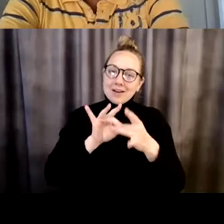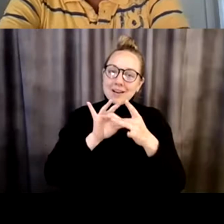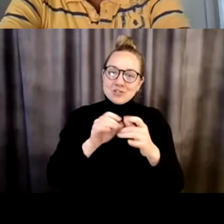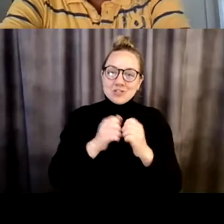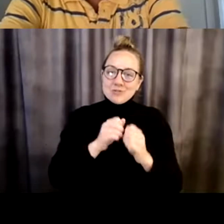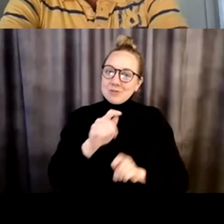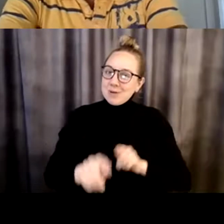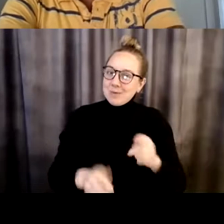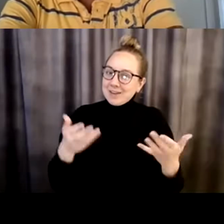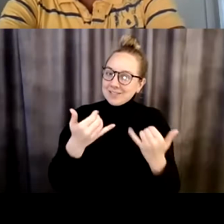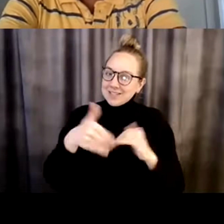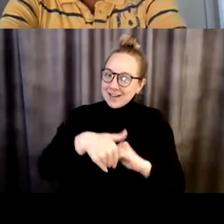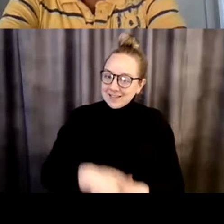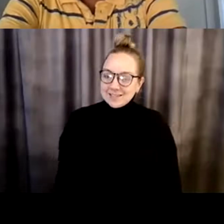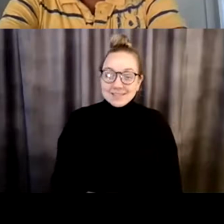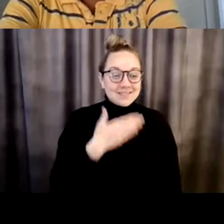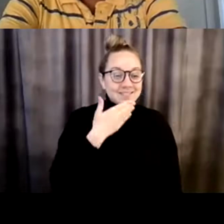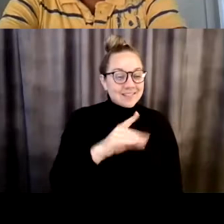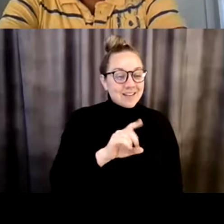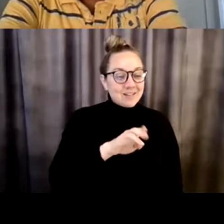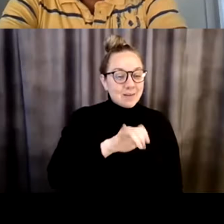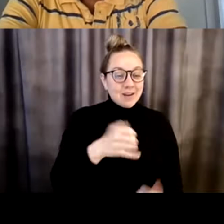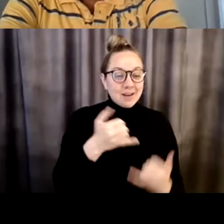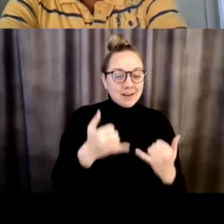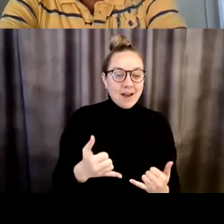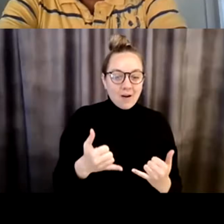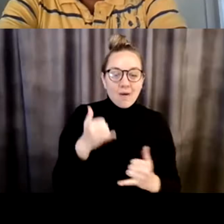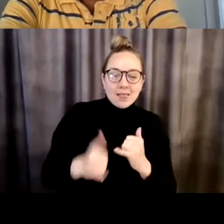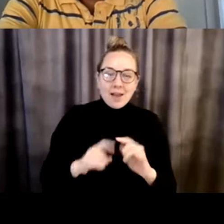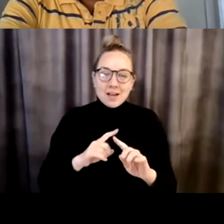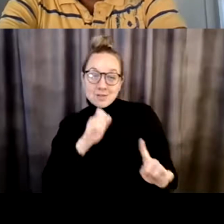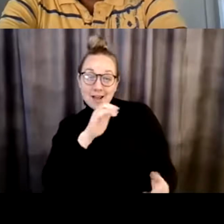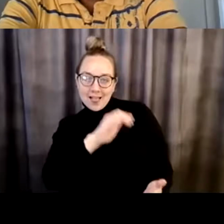Thank you, Debbie. And now last, but certainly not least, Rebecca.